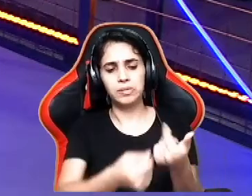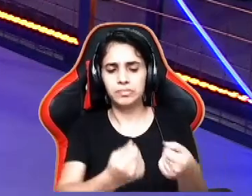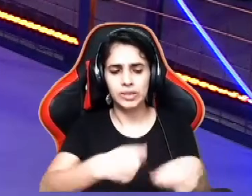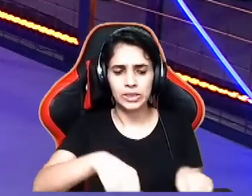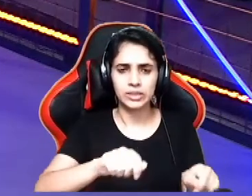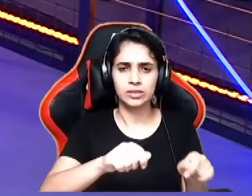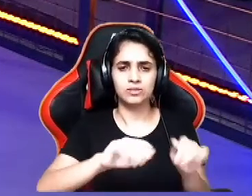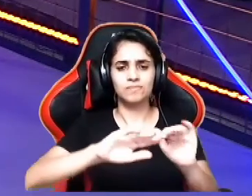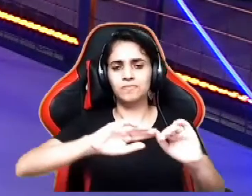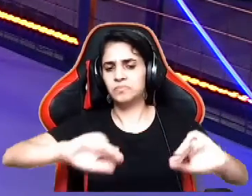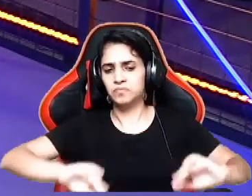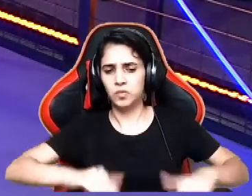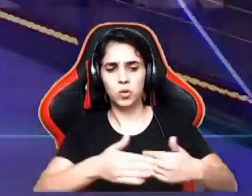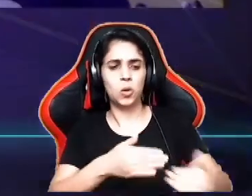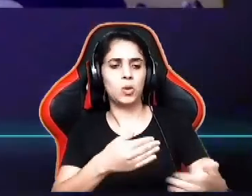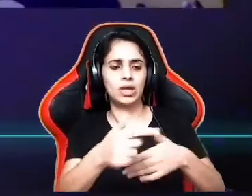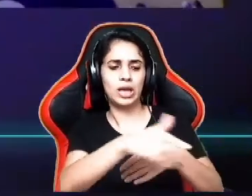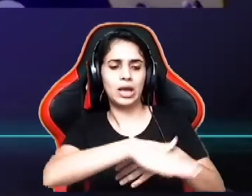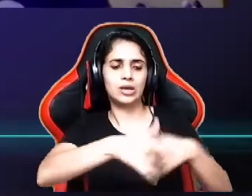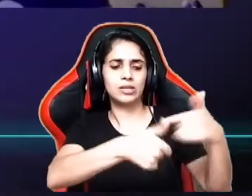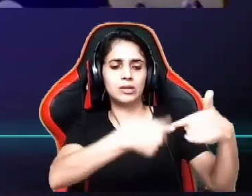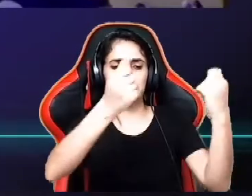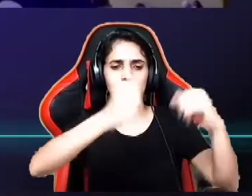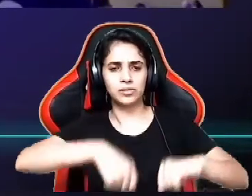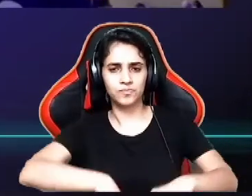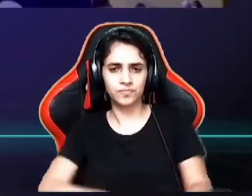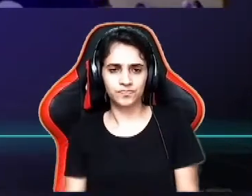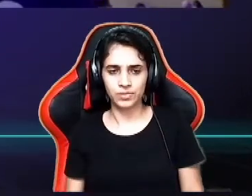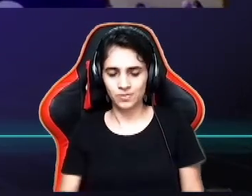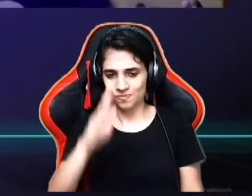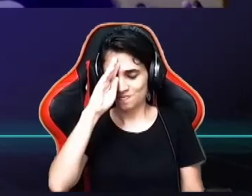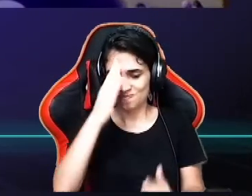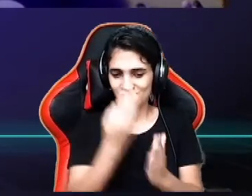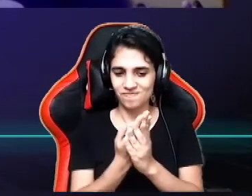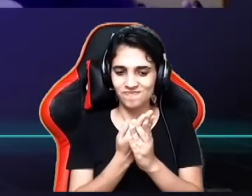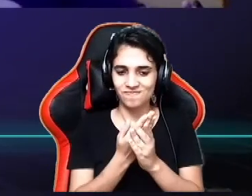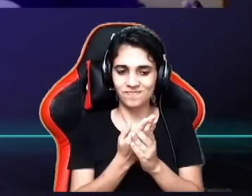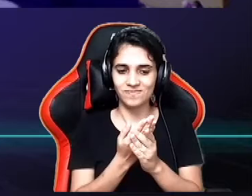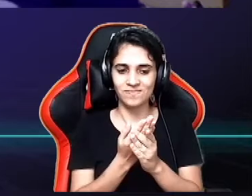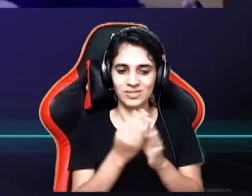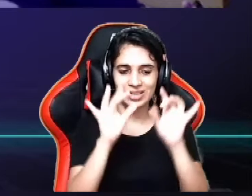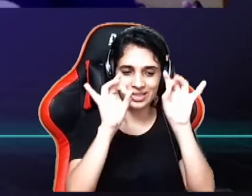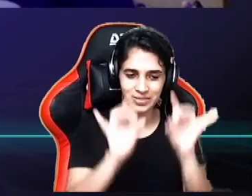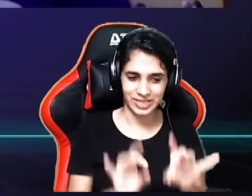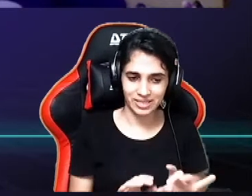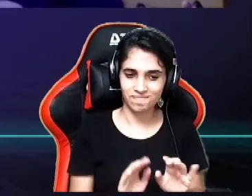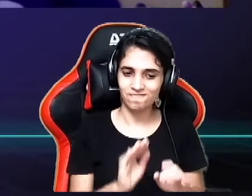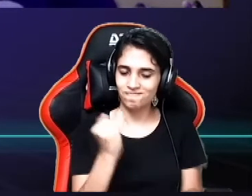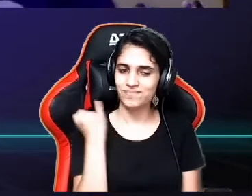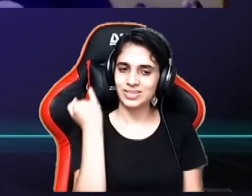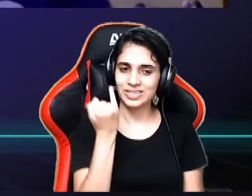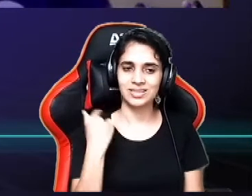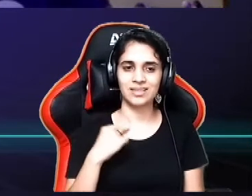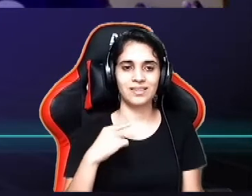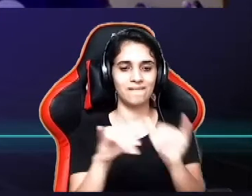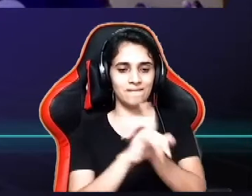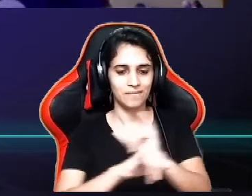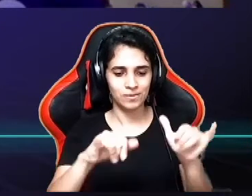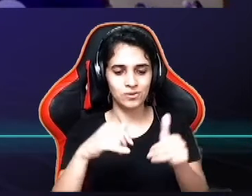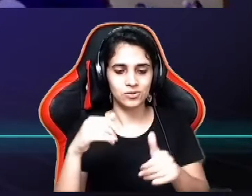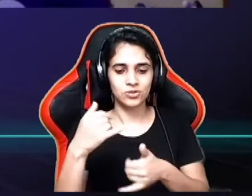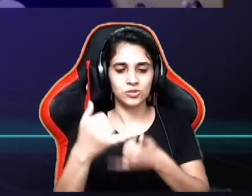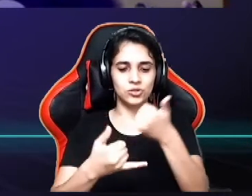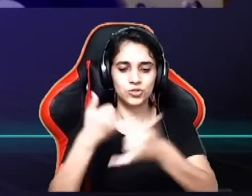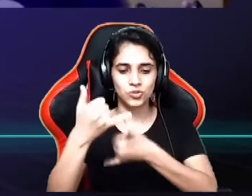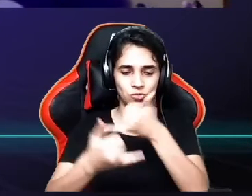on anything? There's not this, breakdown. No, this is totally true. Having done